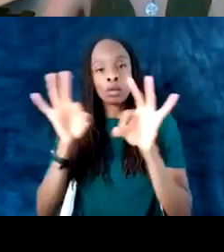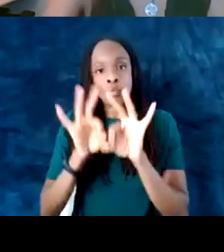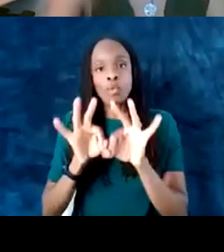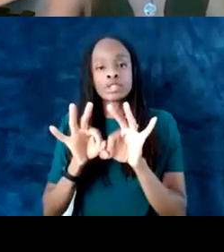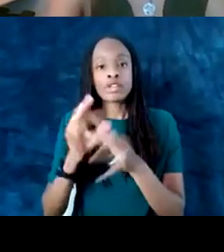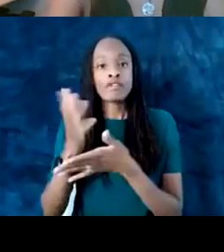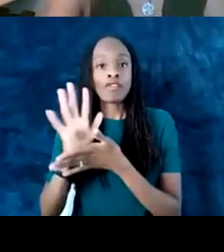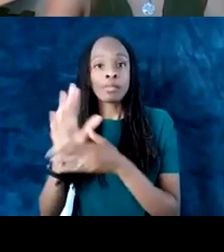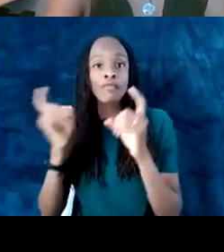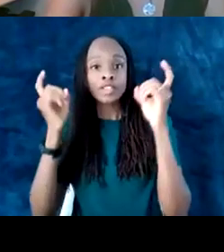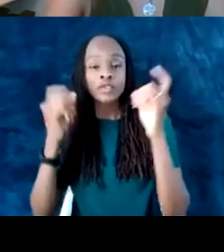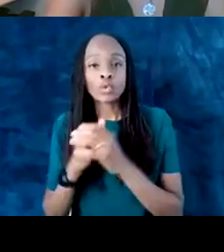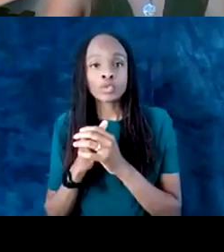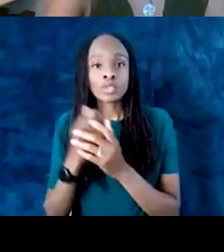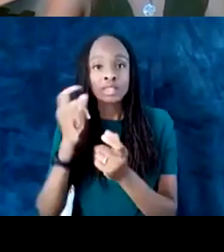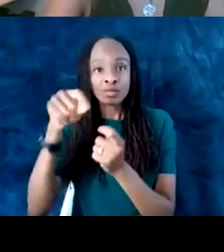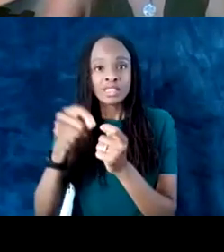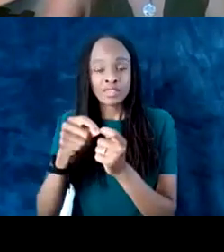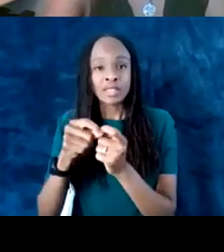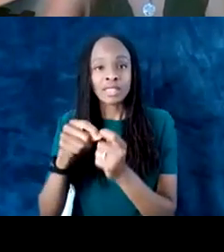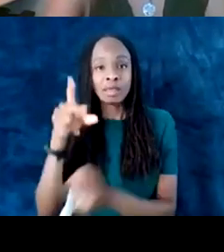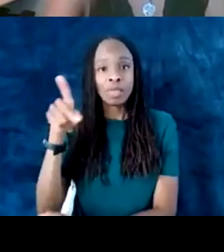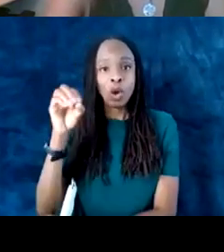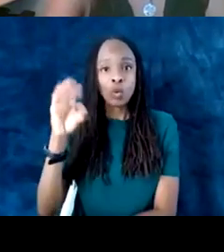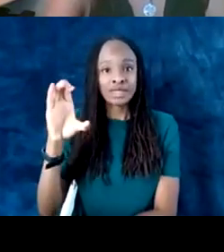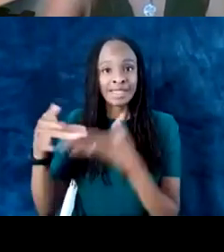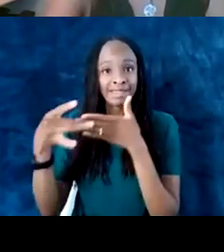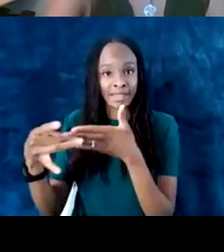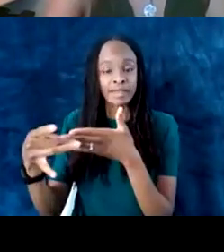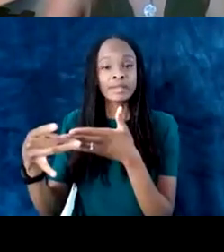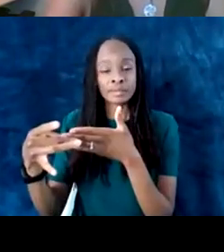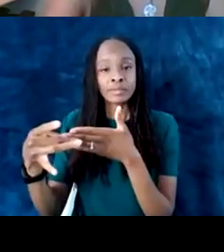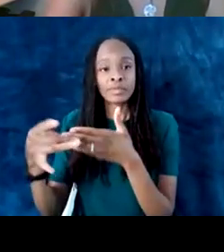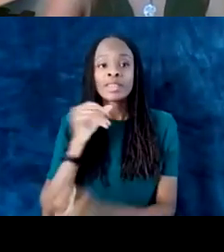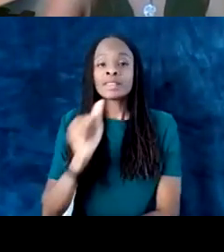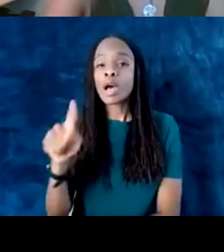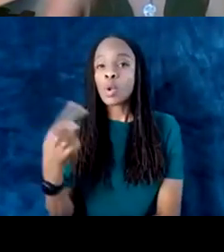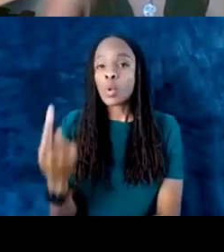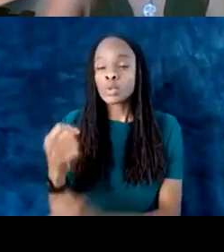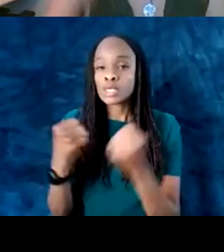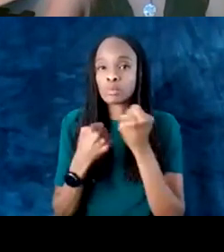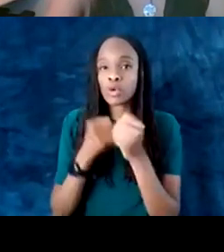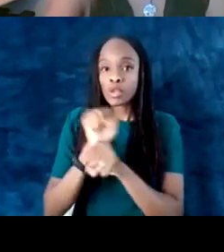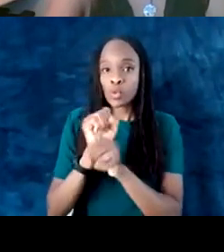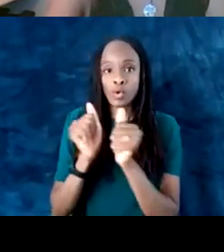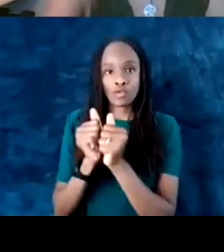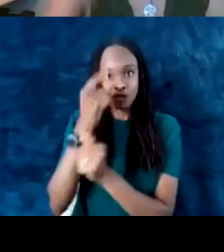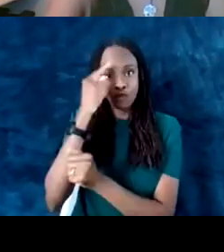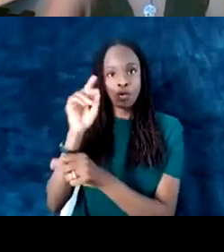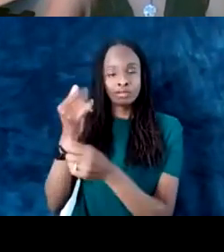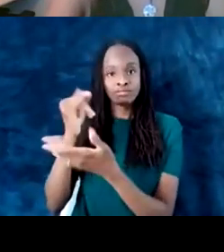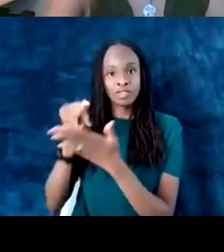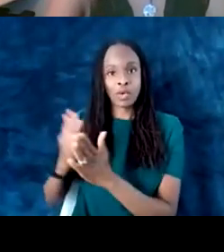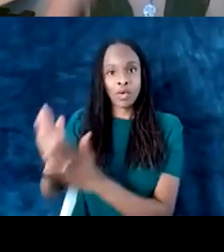film festivals, particularly those that are POC-led, in not only supporting the work of the artists, but being